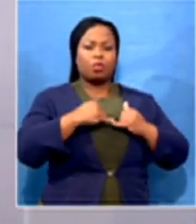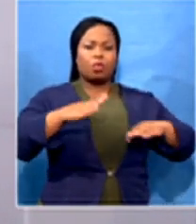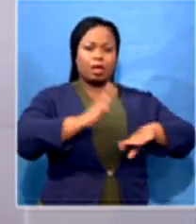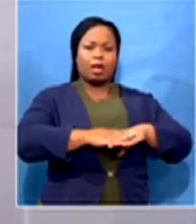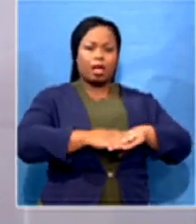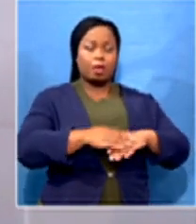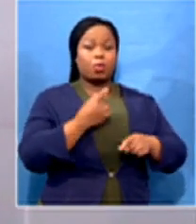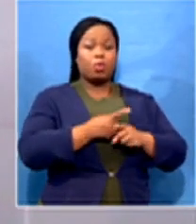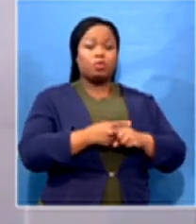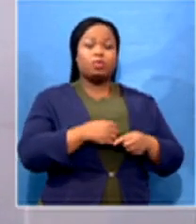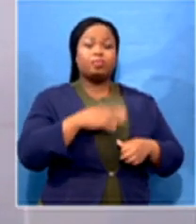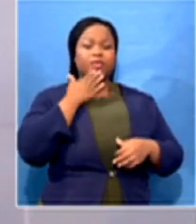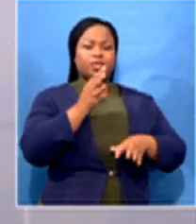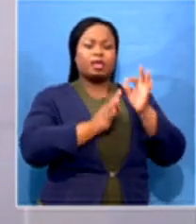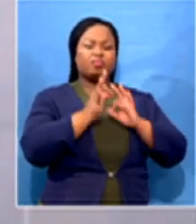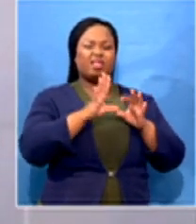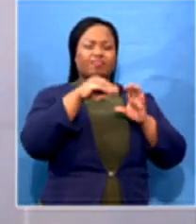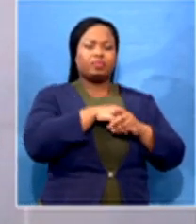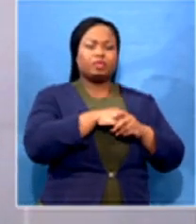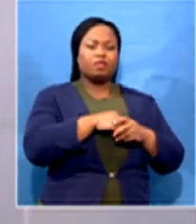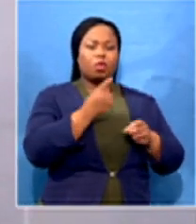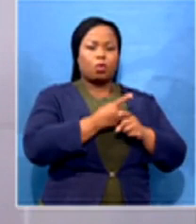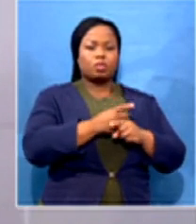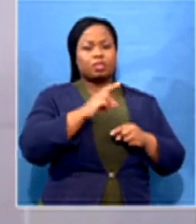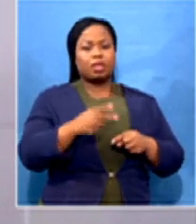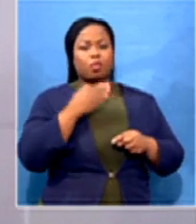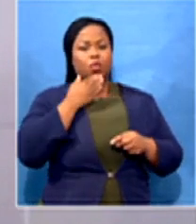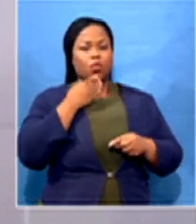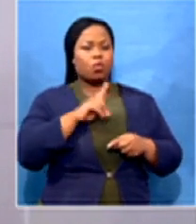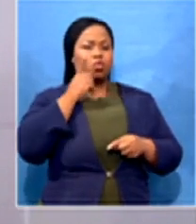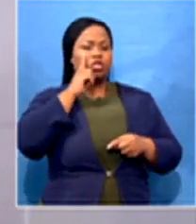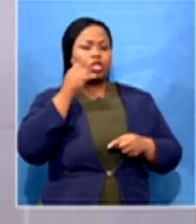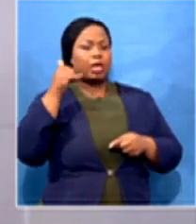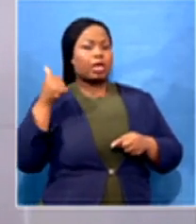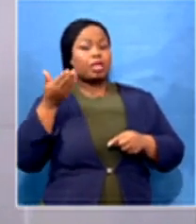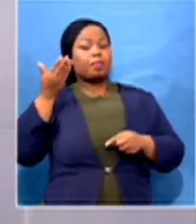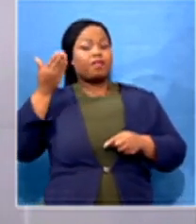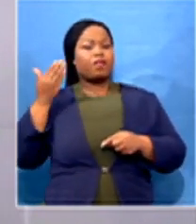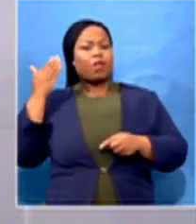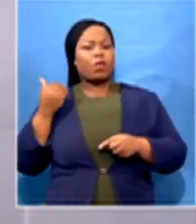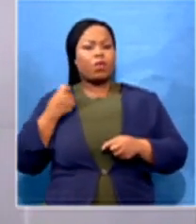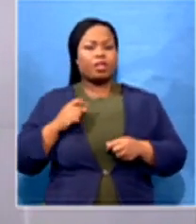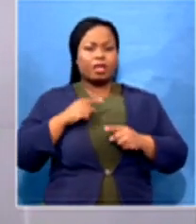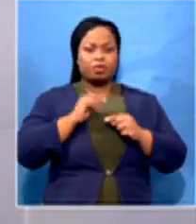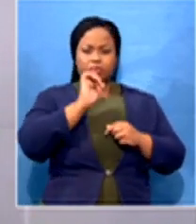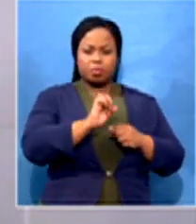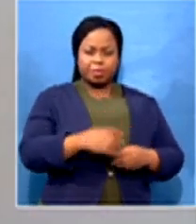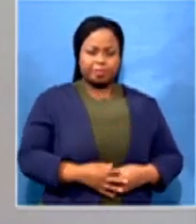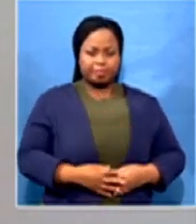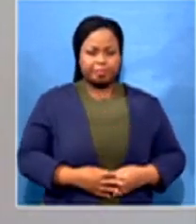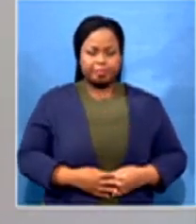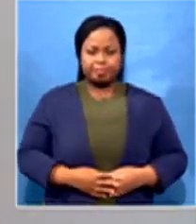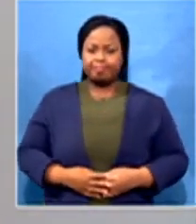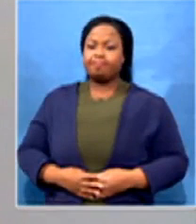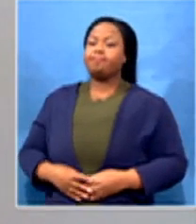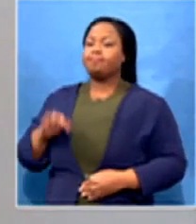your involvement is, other than people obviously going into the archives and comparing their times at certain distances to yours, Bruce.